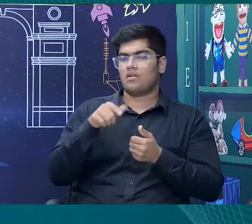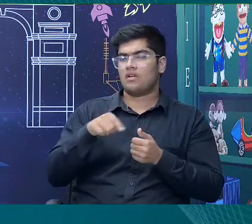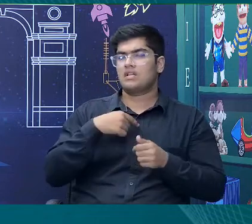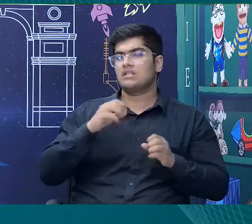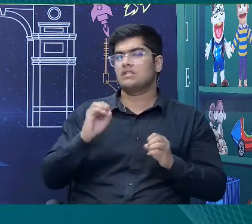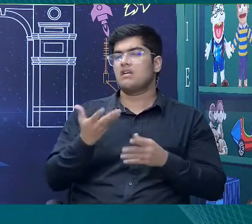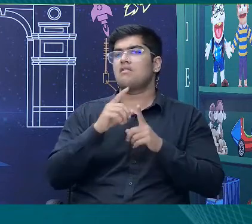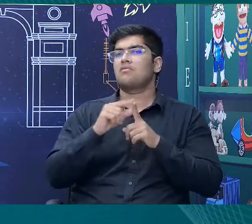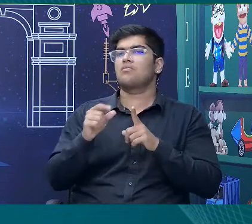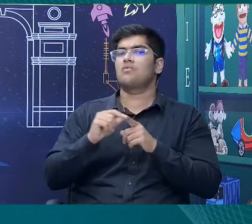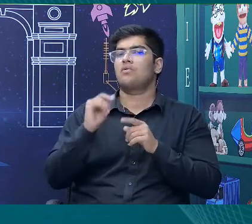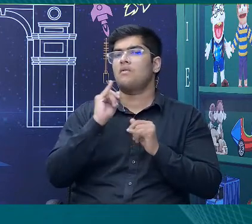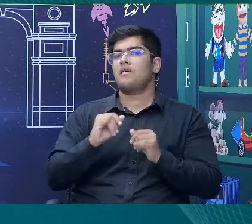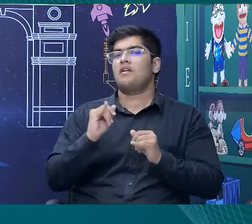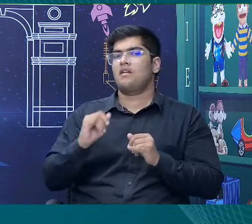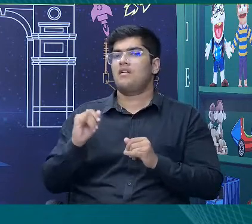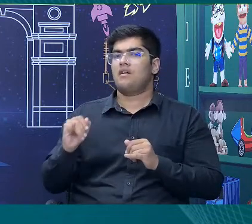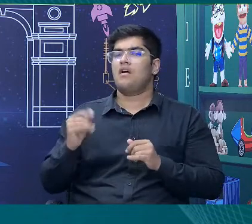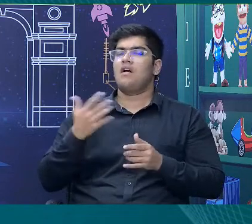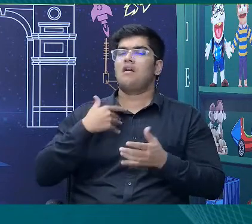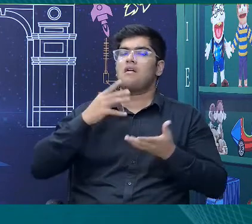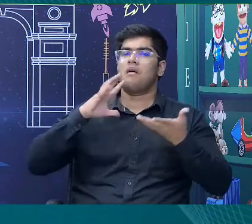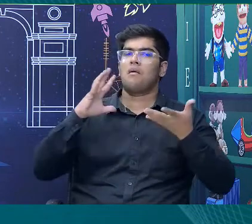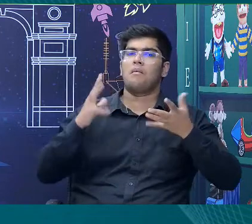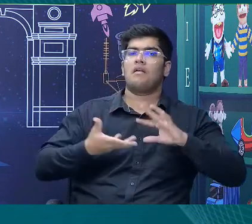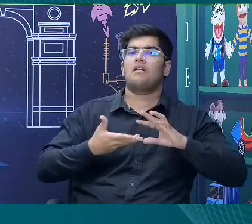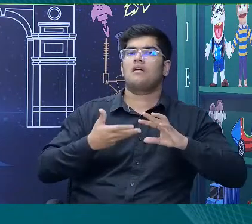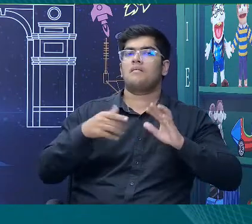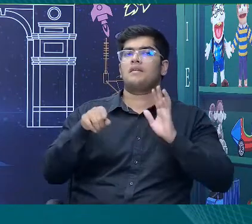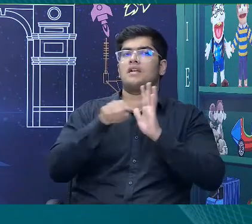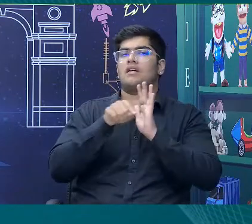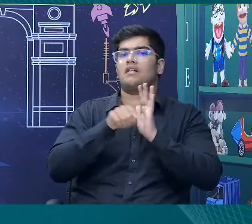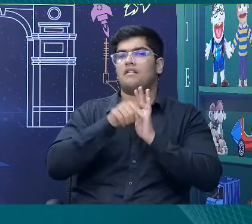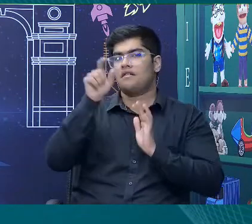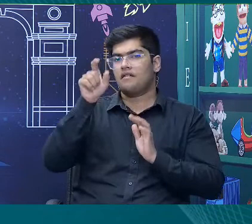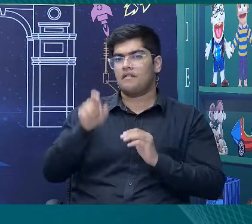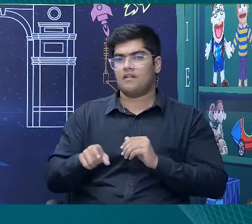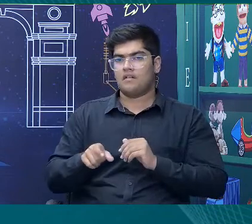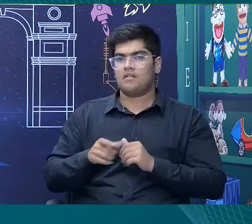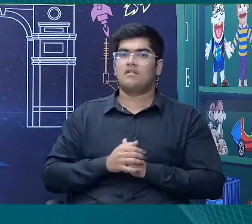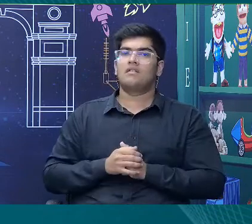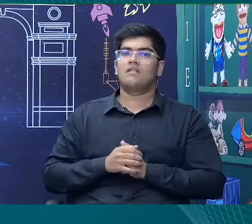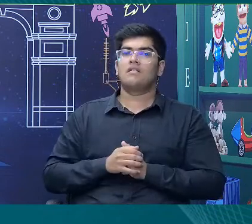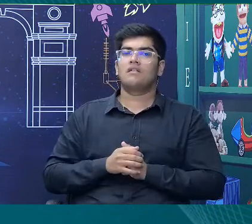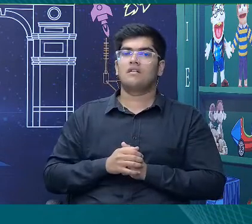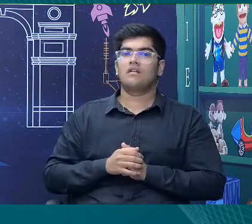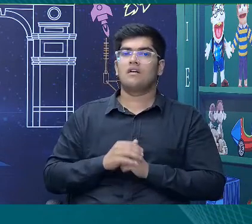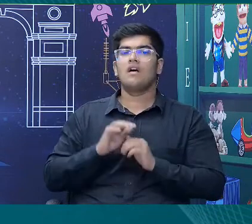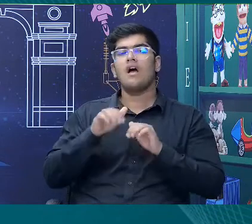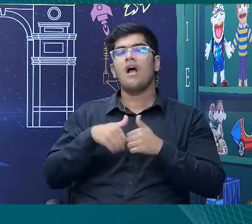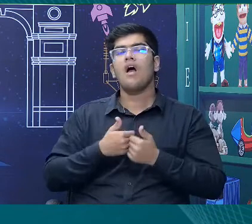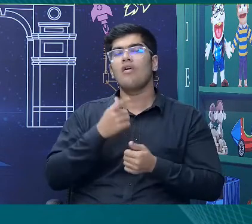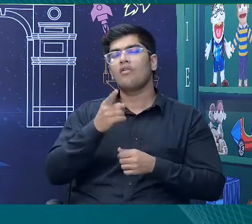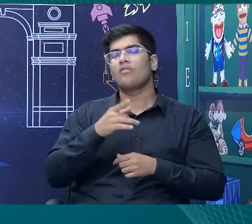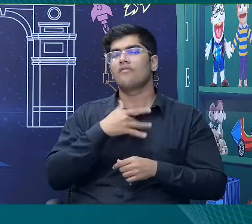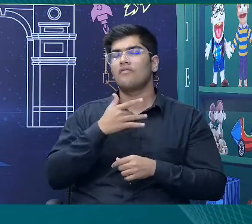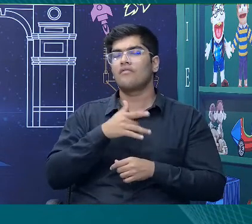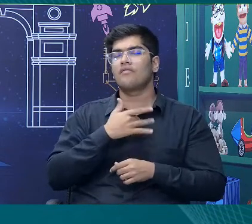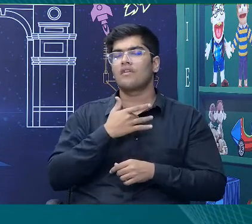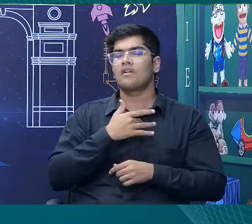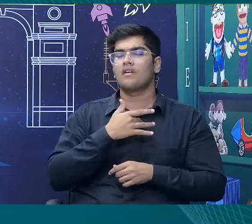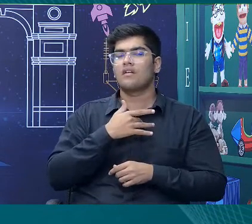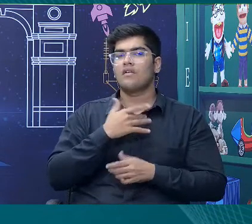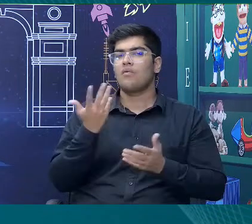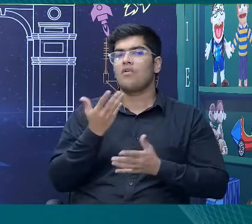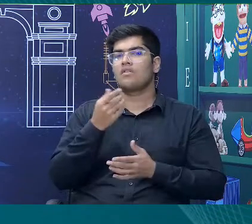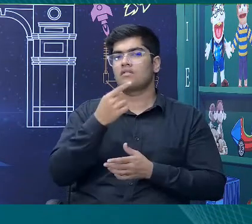doing bad things, and we became, a negative person. So what would you suggest to students,